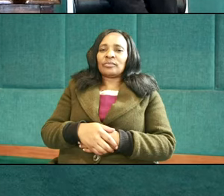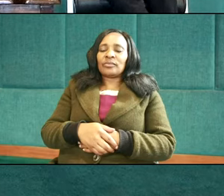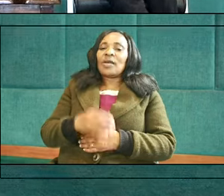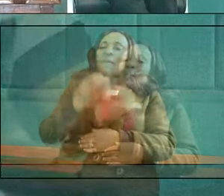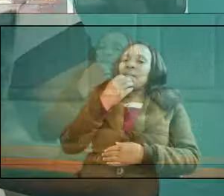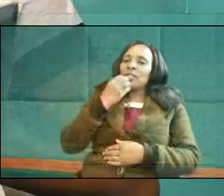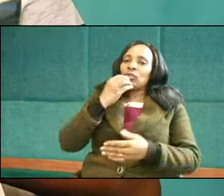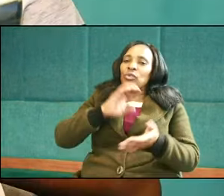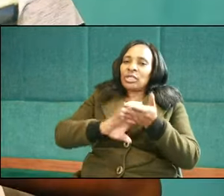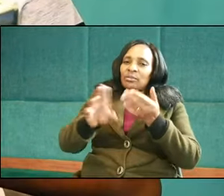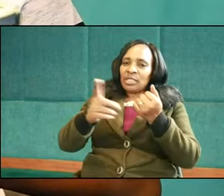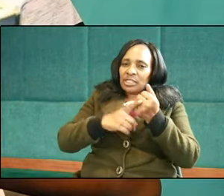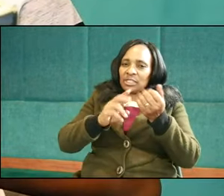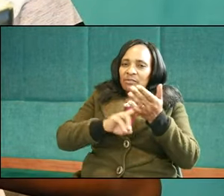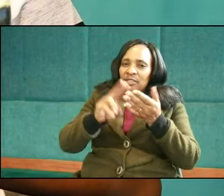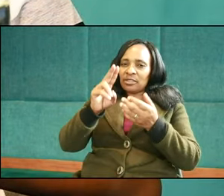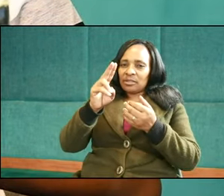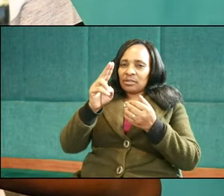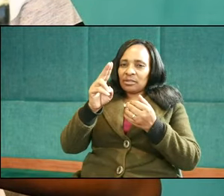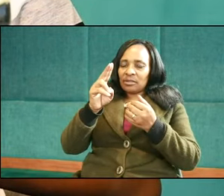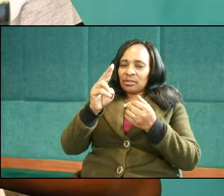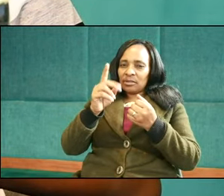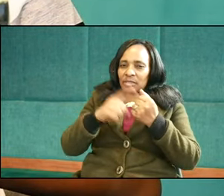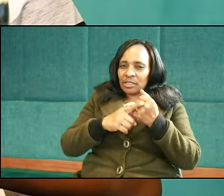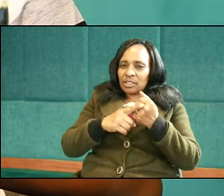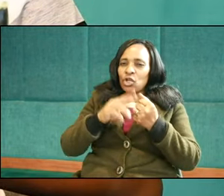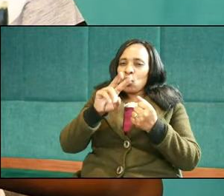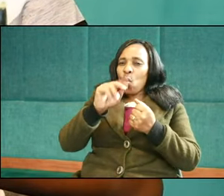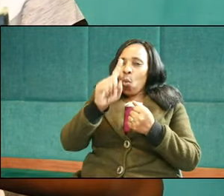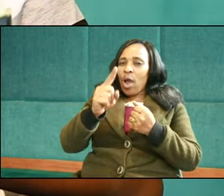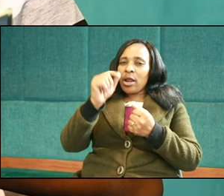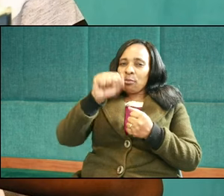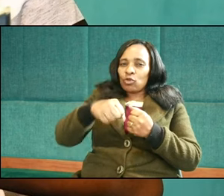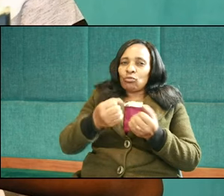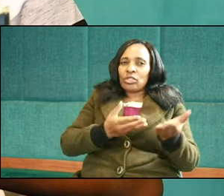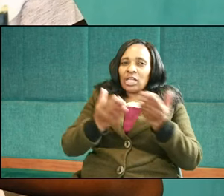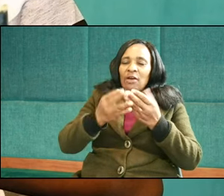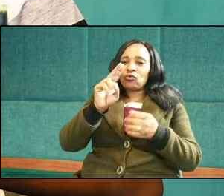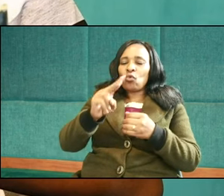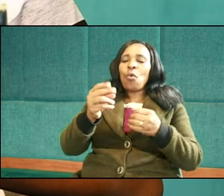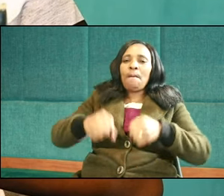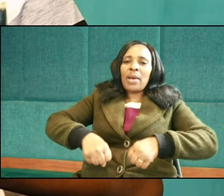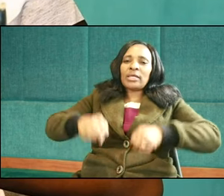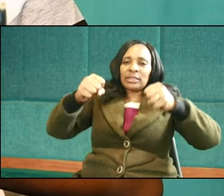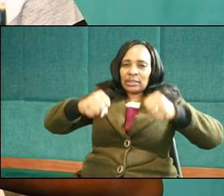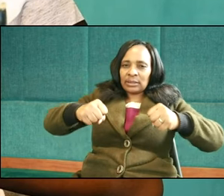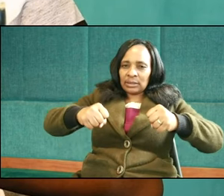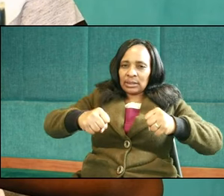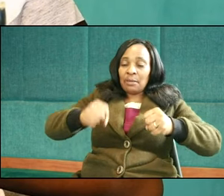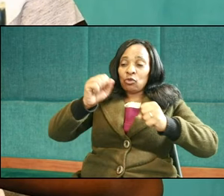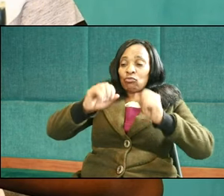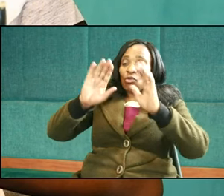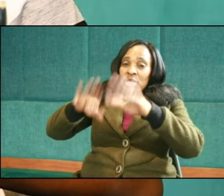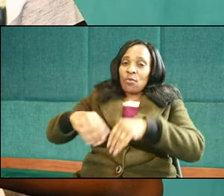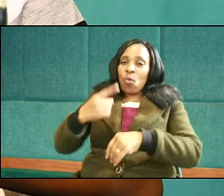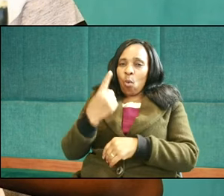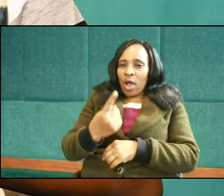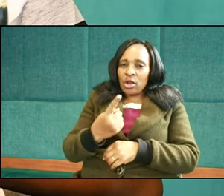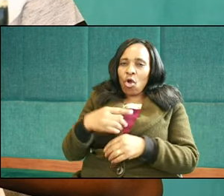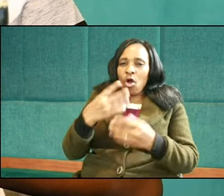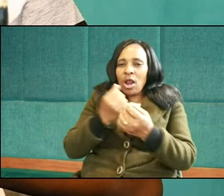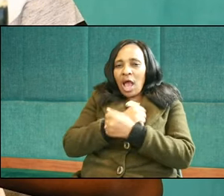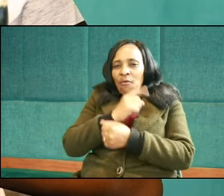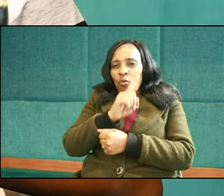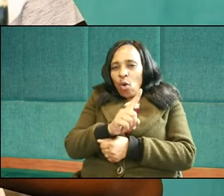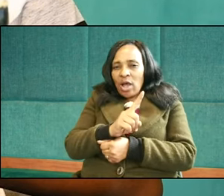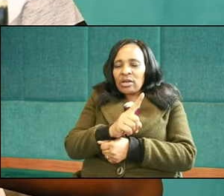Matthew 6, 24 says, no one can serve two masters, for either he will hate one and love the other, or he